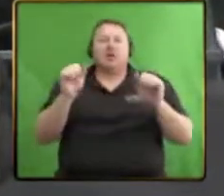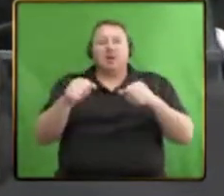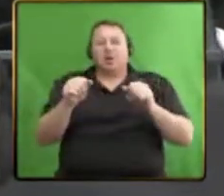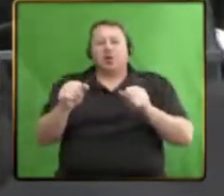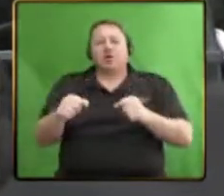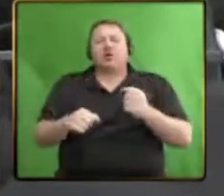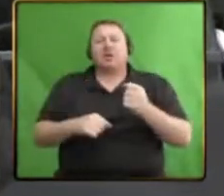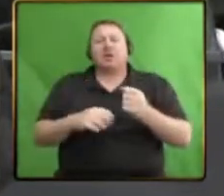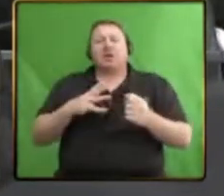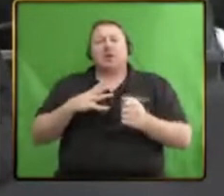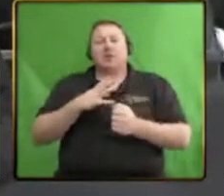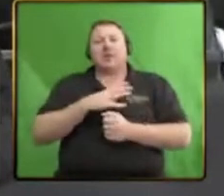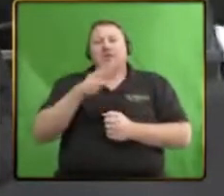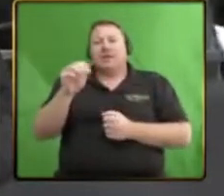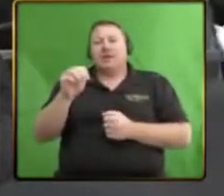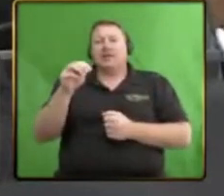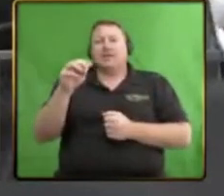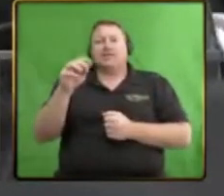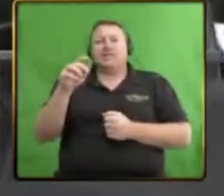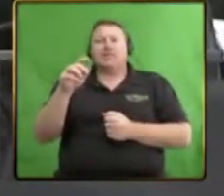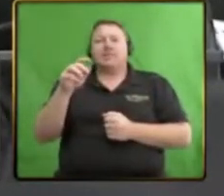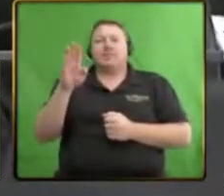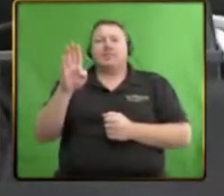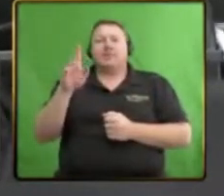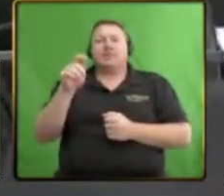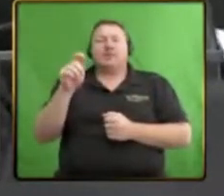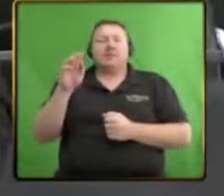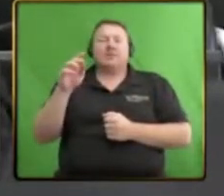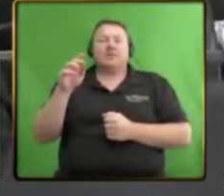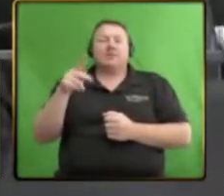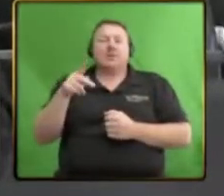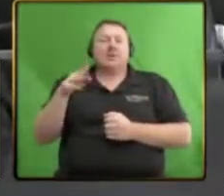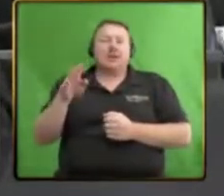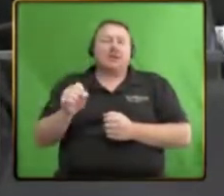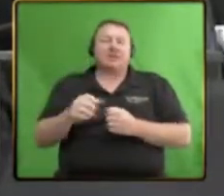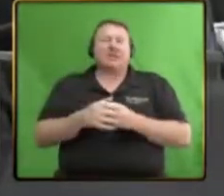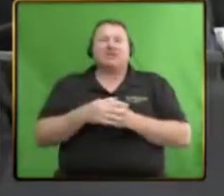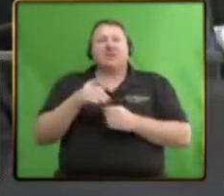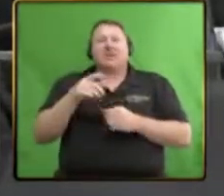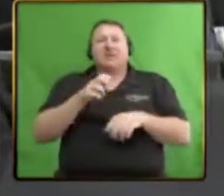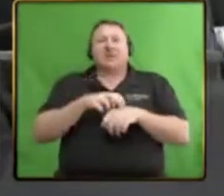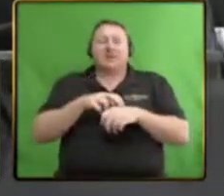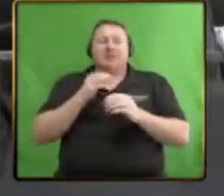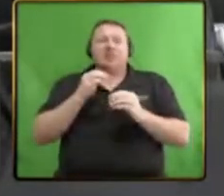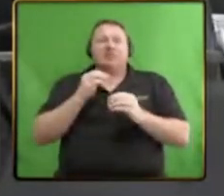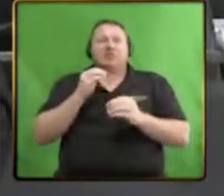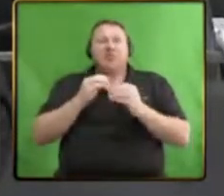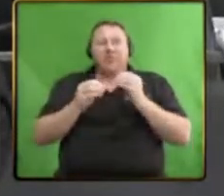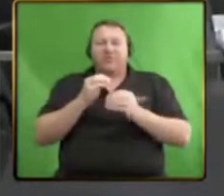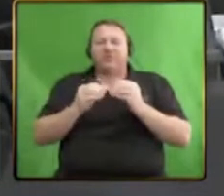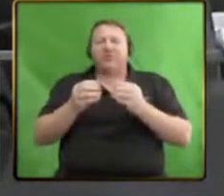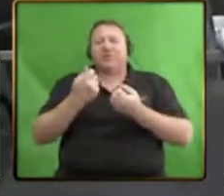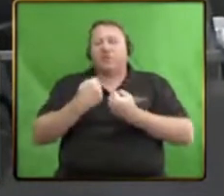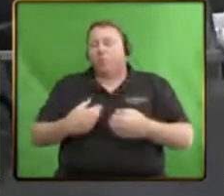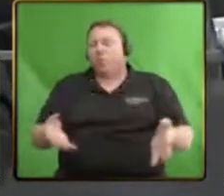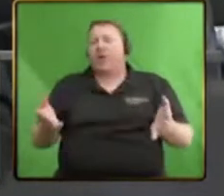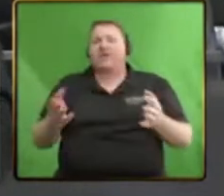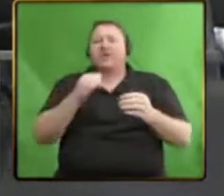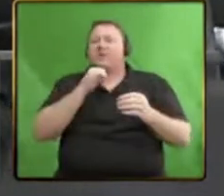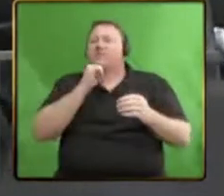the MTBPS is silent on government plans to curb fruitless and wasteful, irregular and